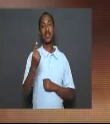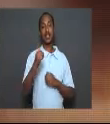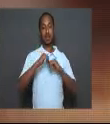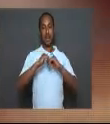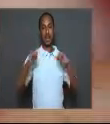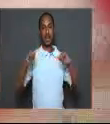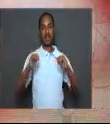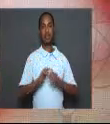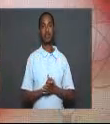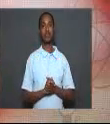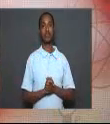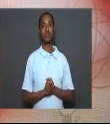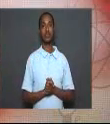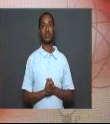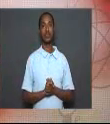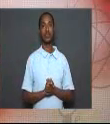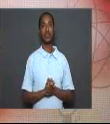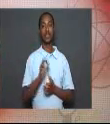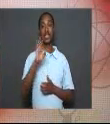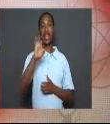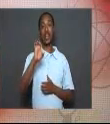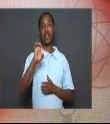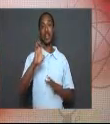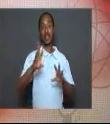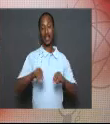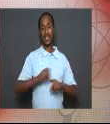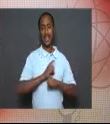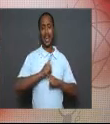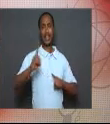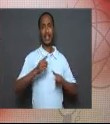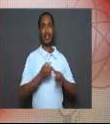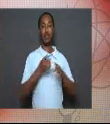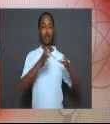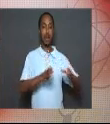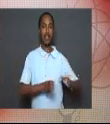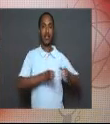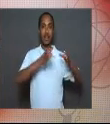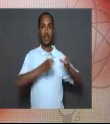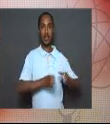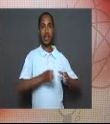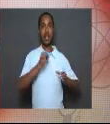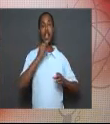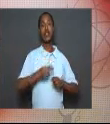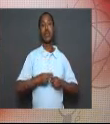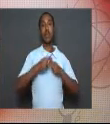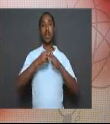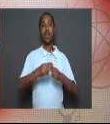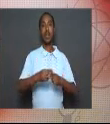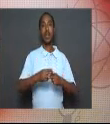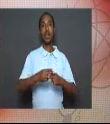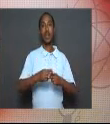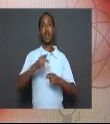separately. The iron that is taken directly from the blast furnace is called